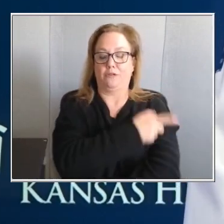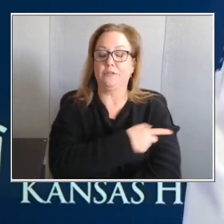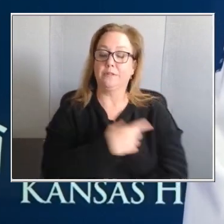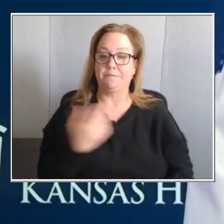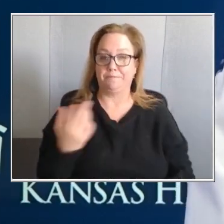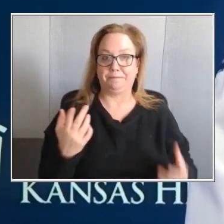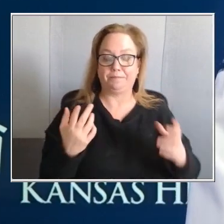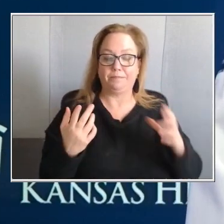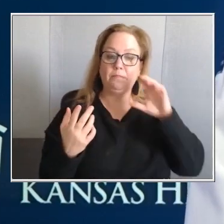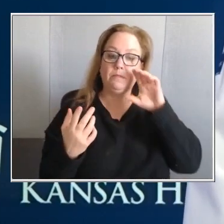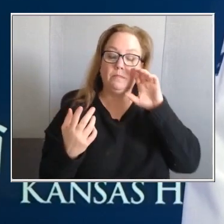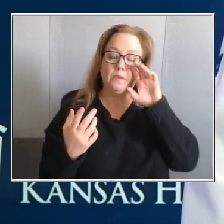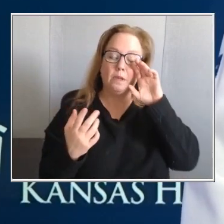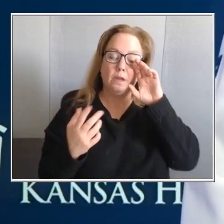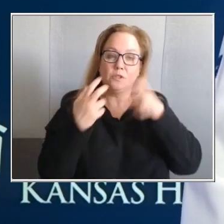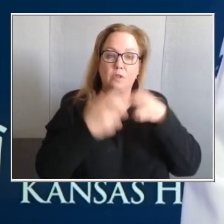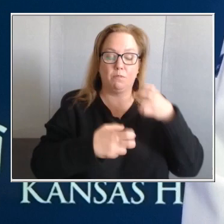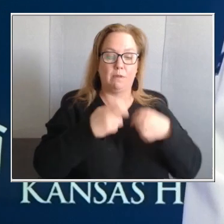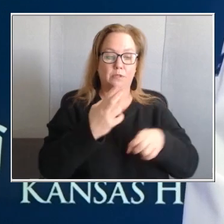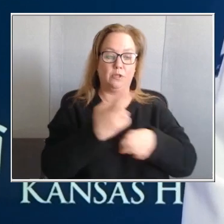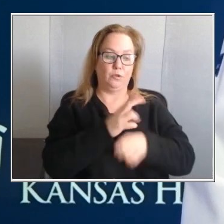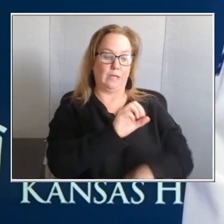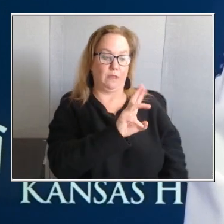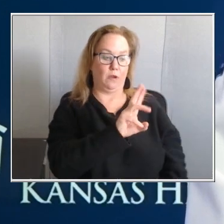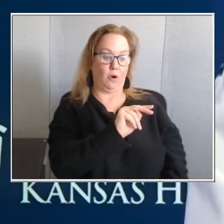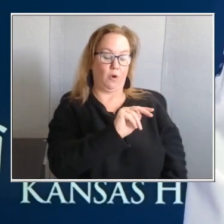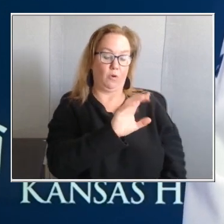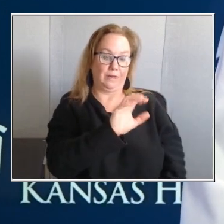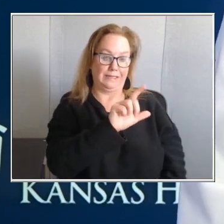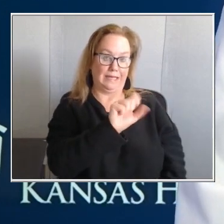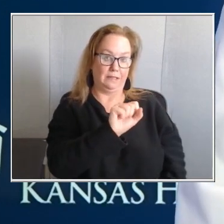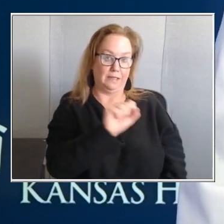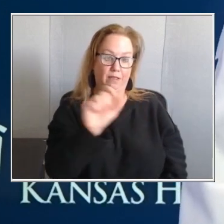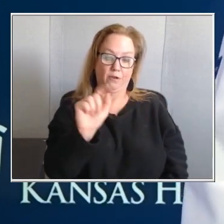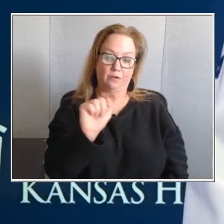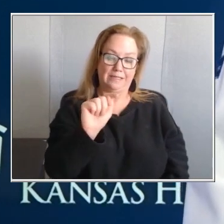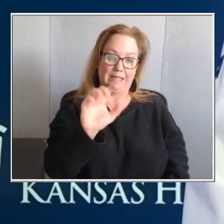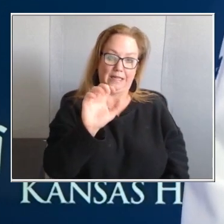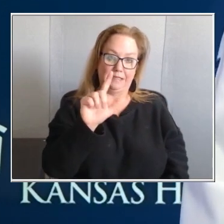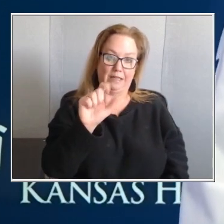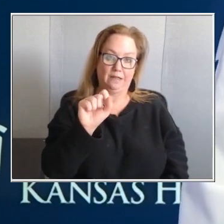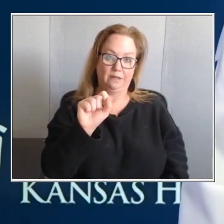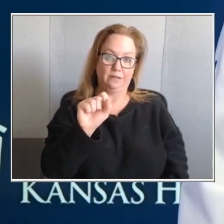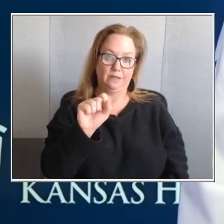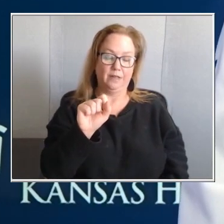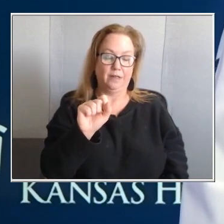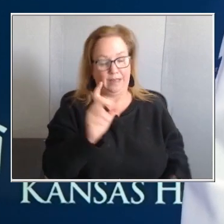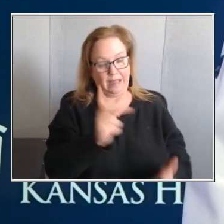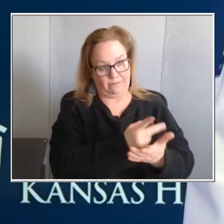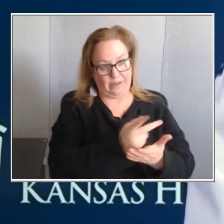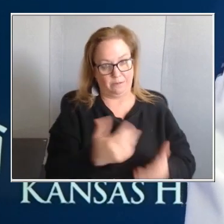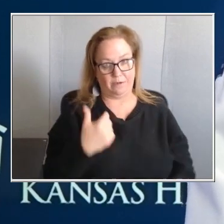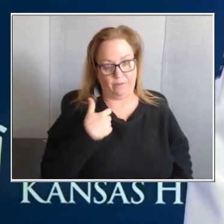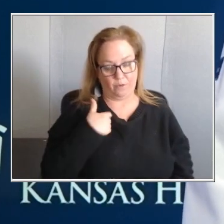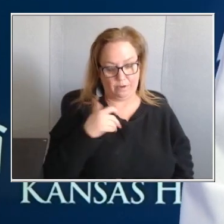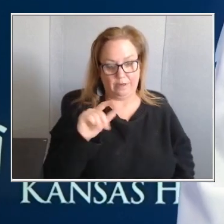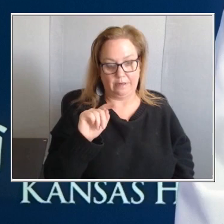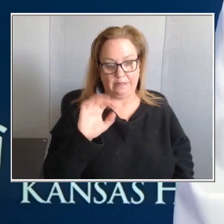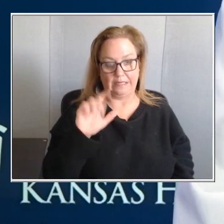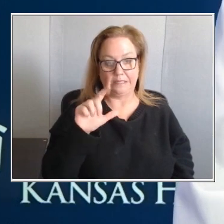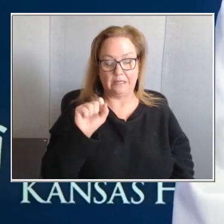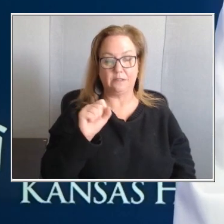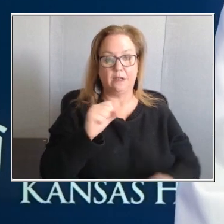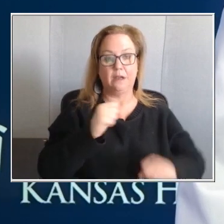the problems with using the patient's own cells is those T cells had let them down in the first place. T cells are supposed to fight not only